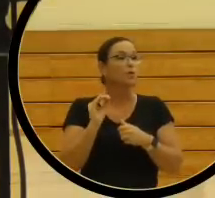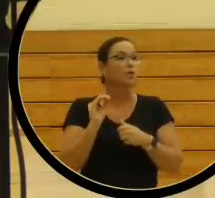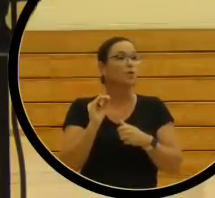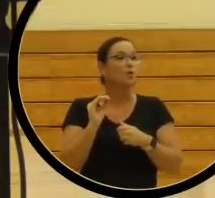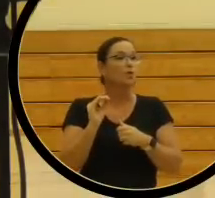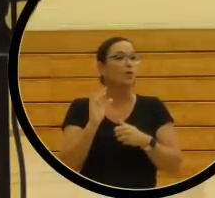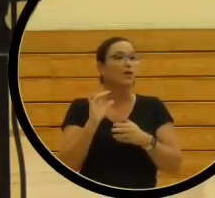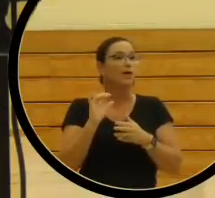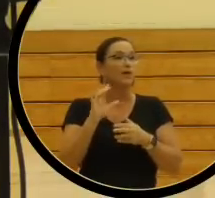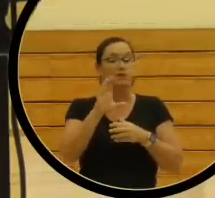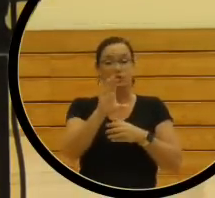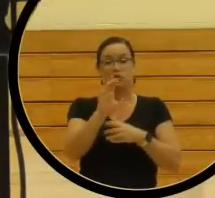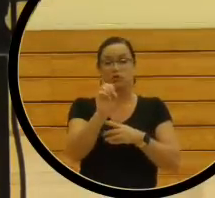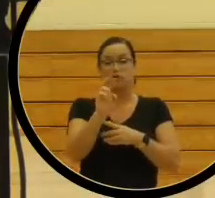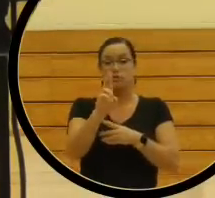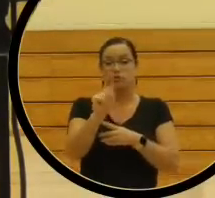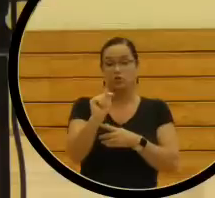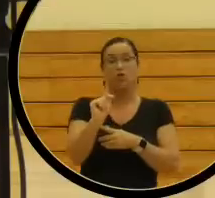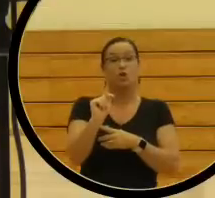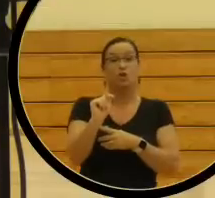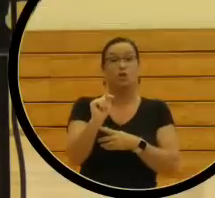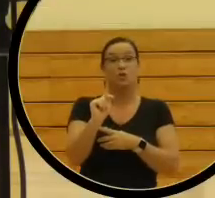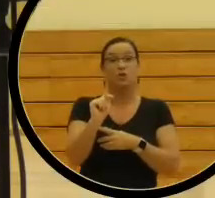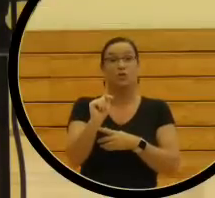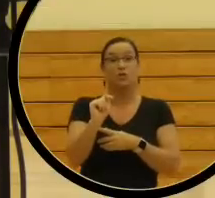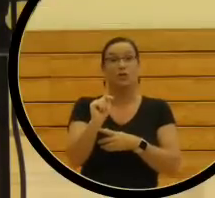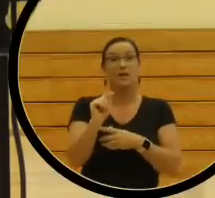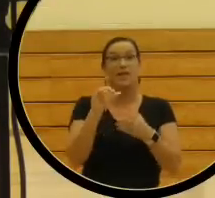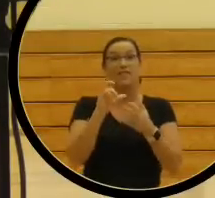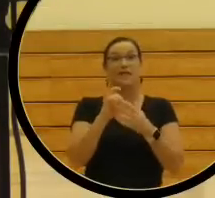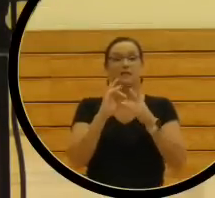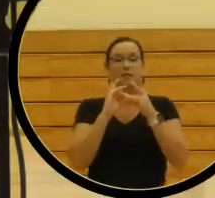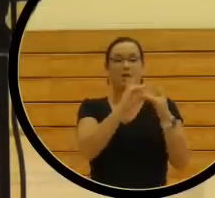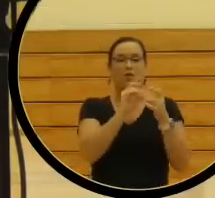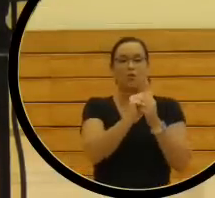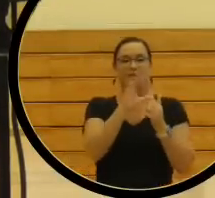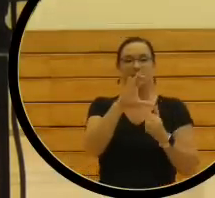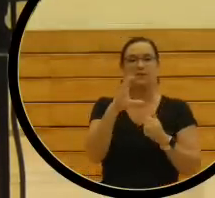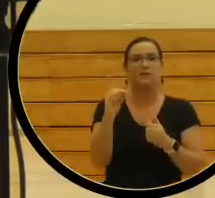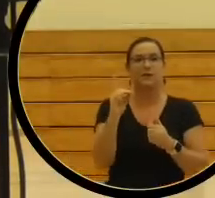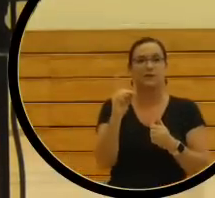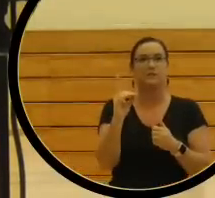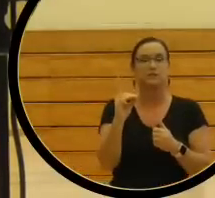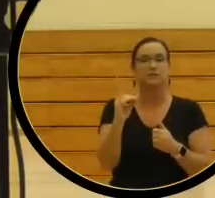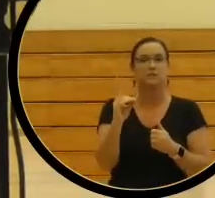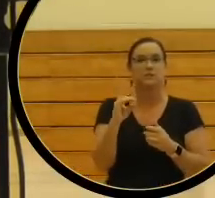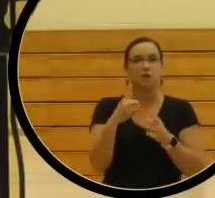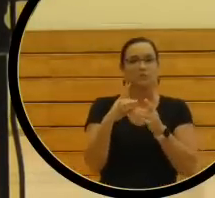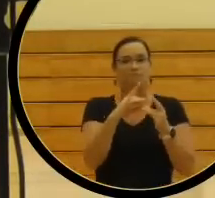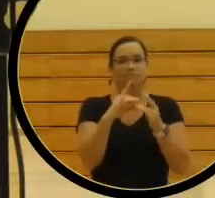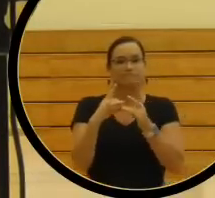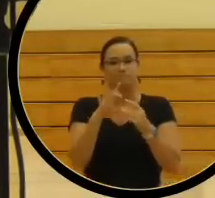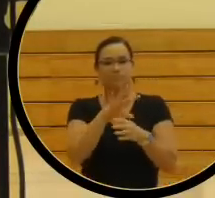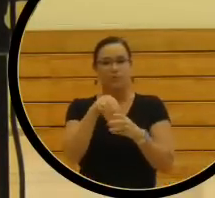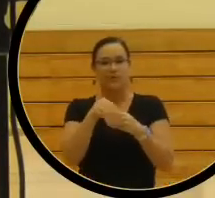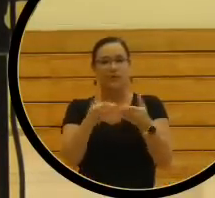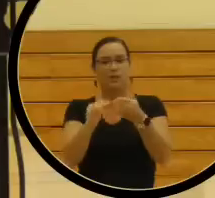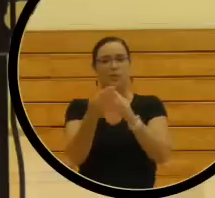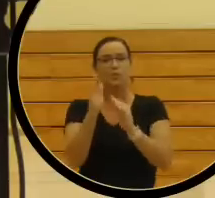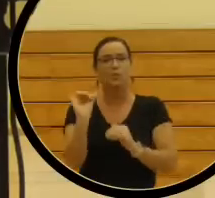that'll be, CERT is with Civil Defense, so they're our link into the community as